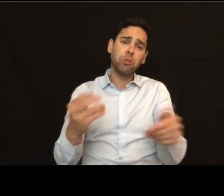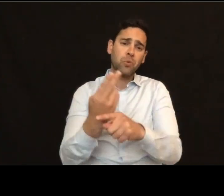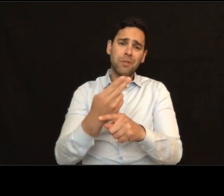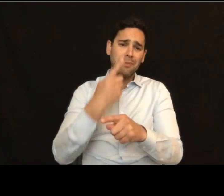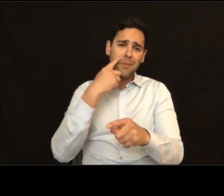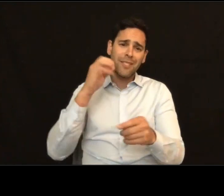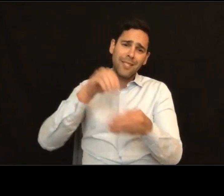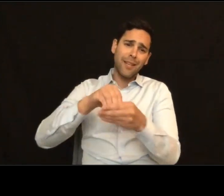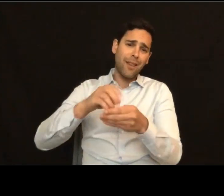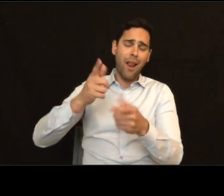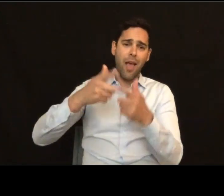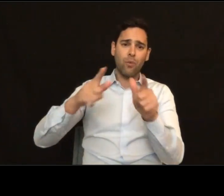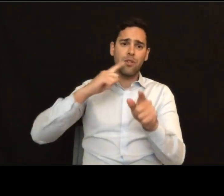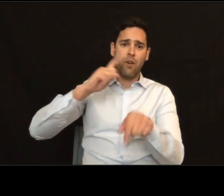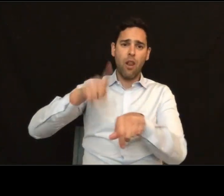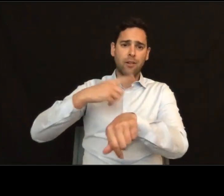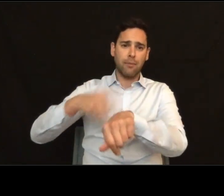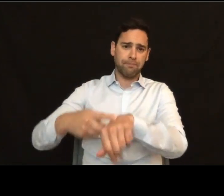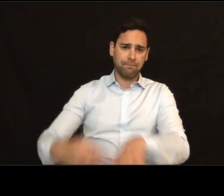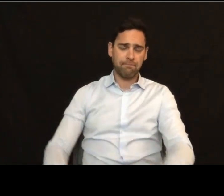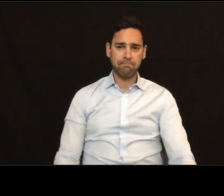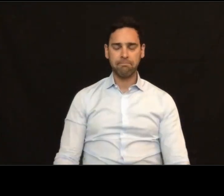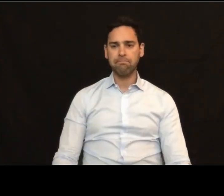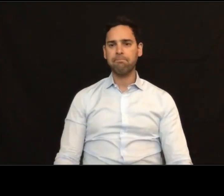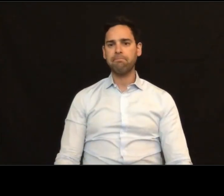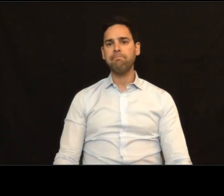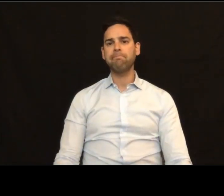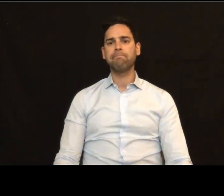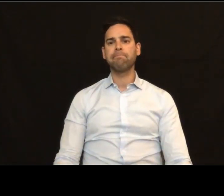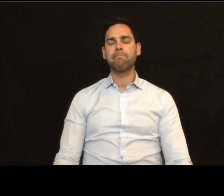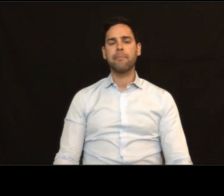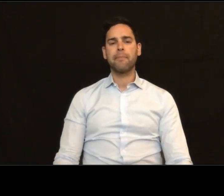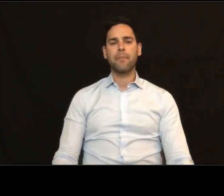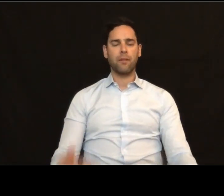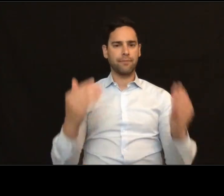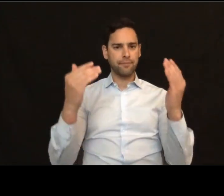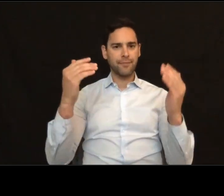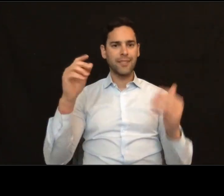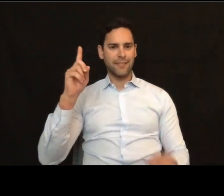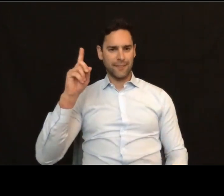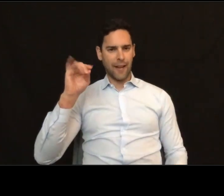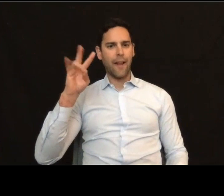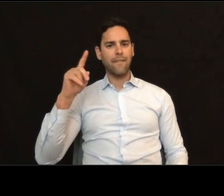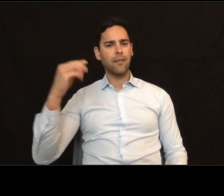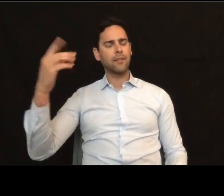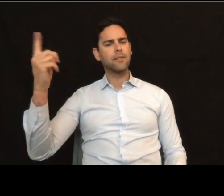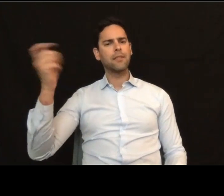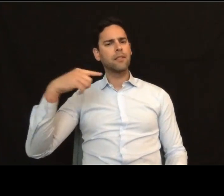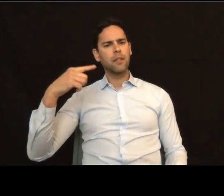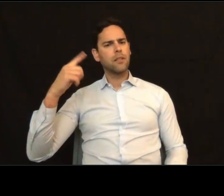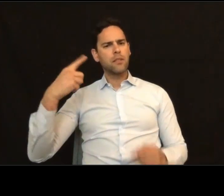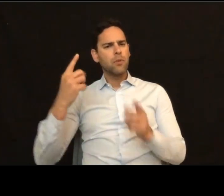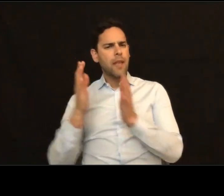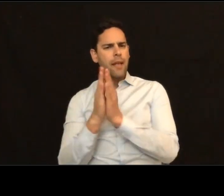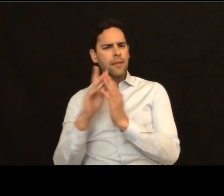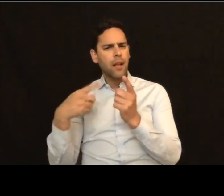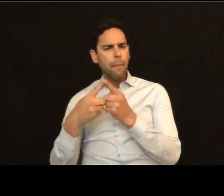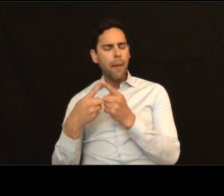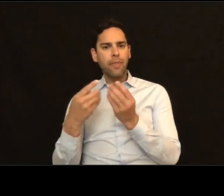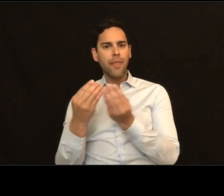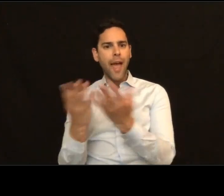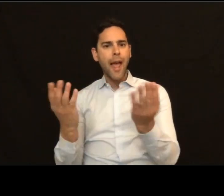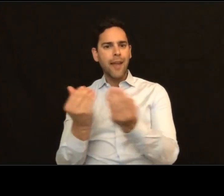Okay, we've got a little technical question here, which I'll go ahead and answer myself. Someone's asking to be directed to the handouts. So don't